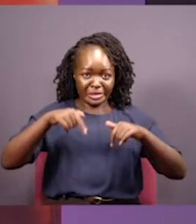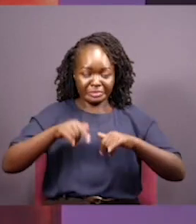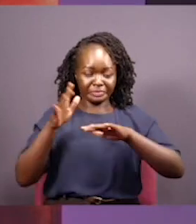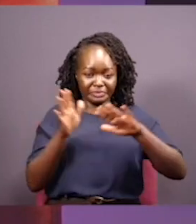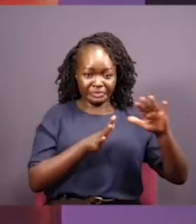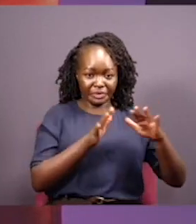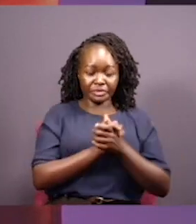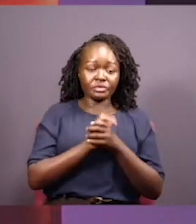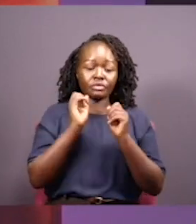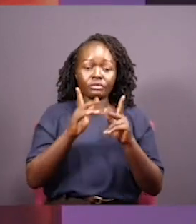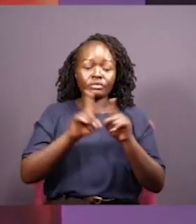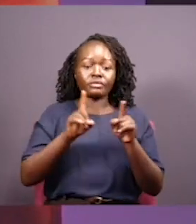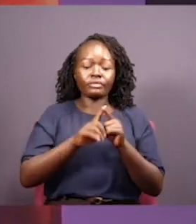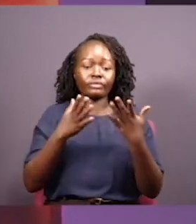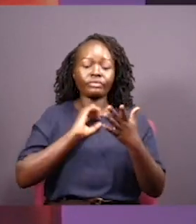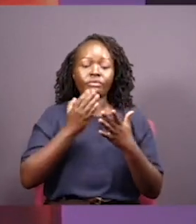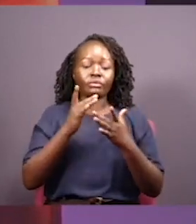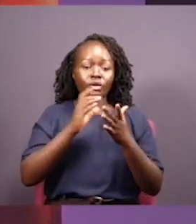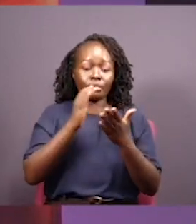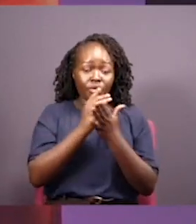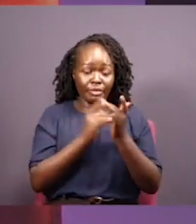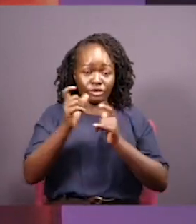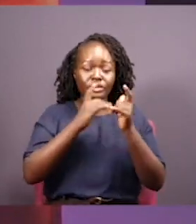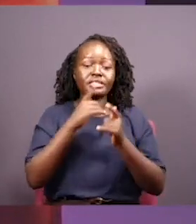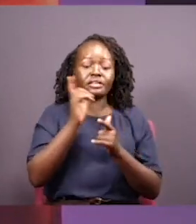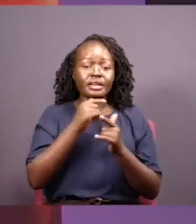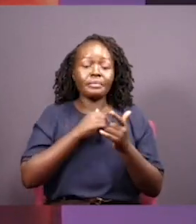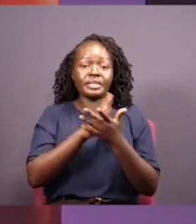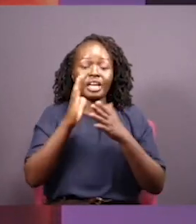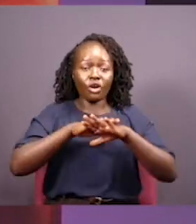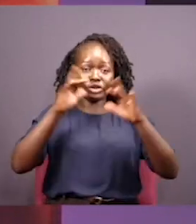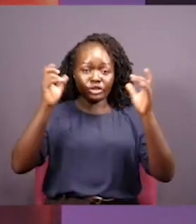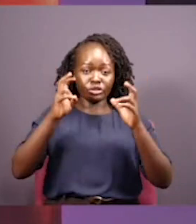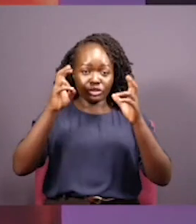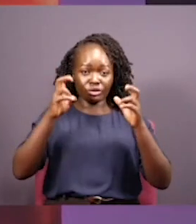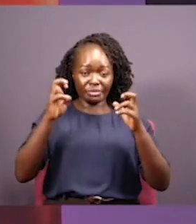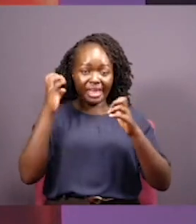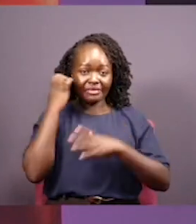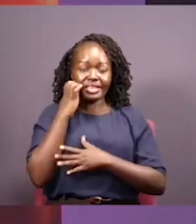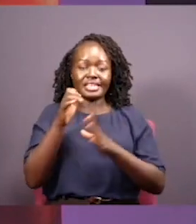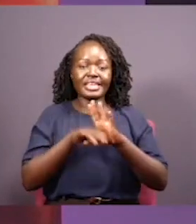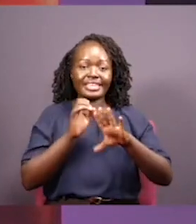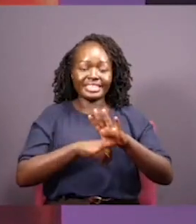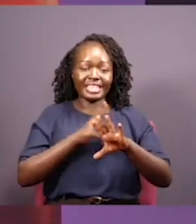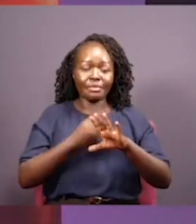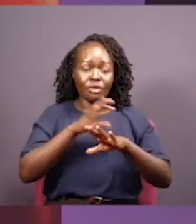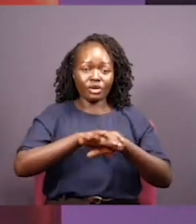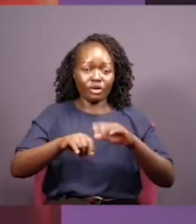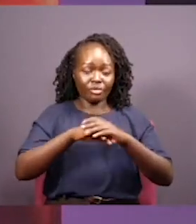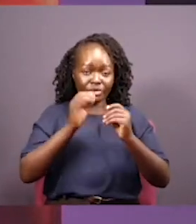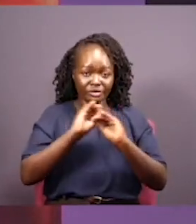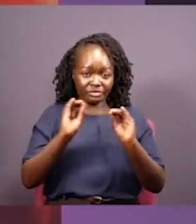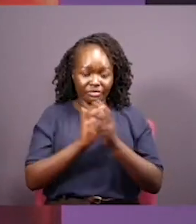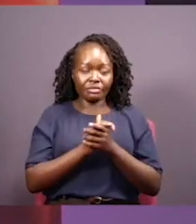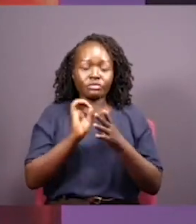our moderator, George, said, I'll be sharing on the topic, evangelizing in discomfort or evangelizing in times